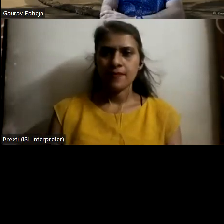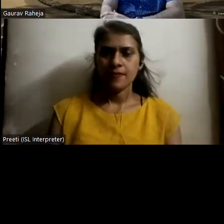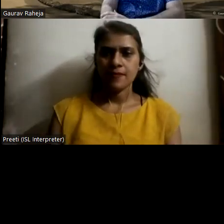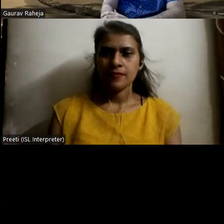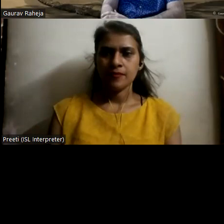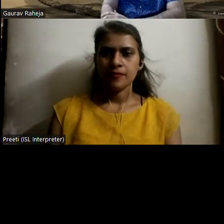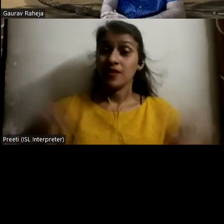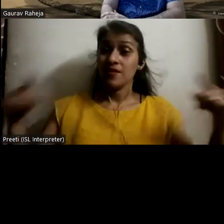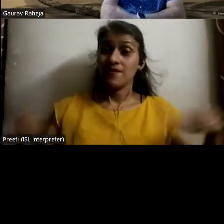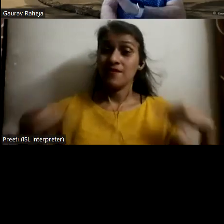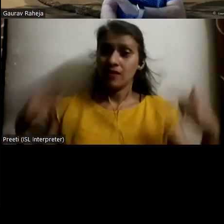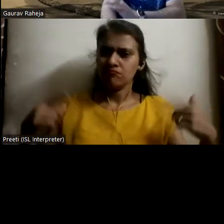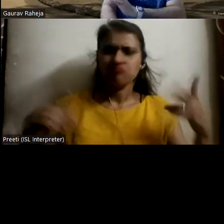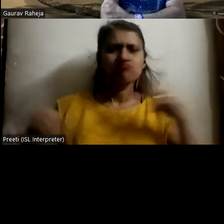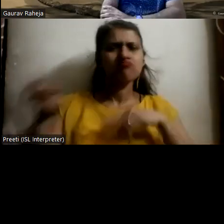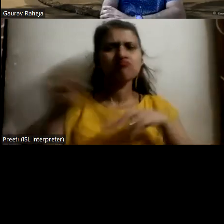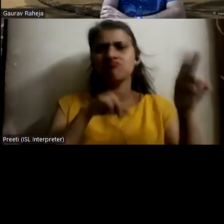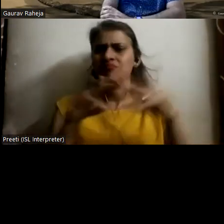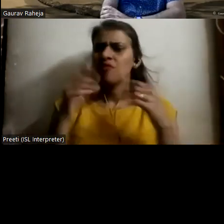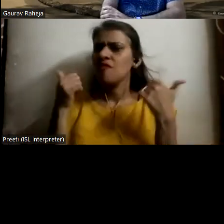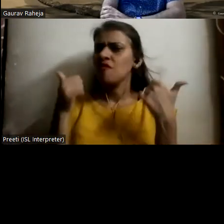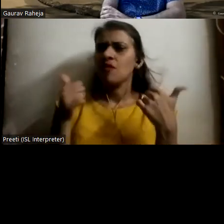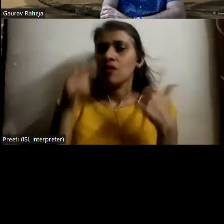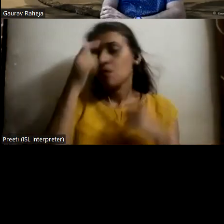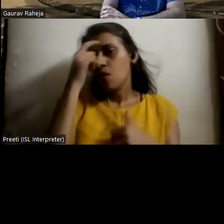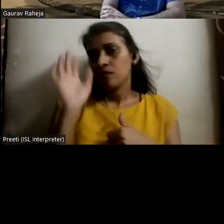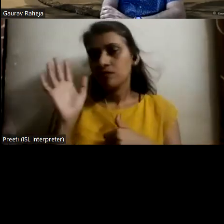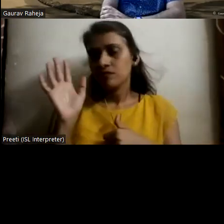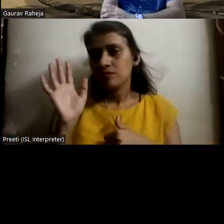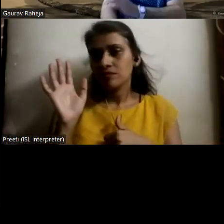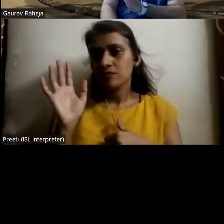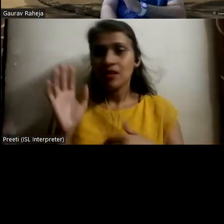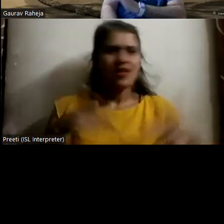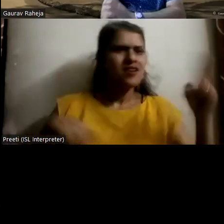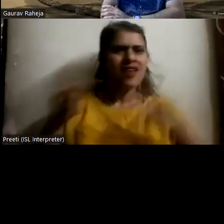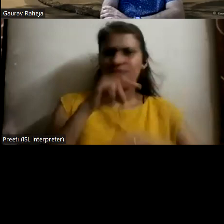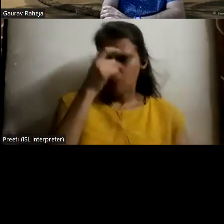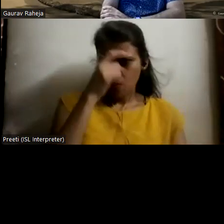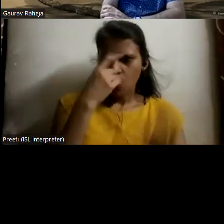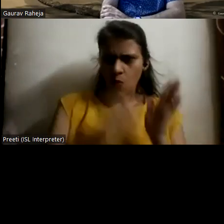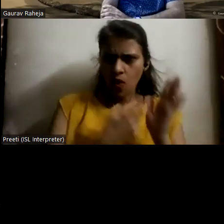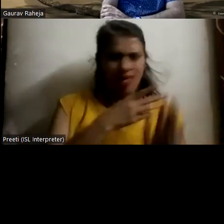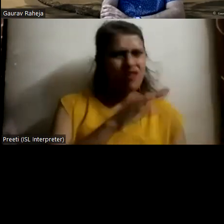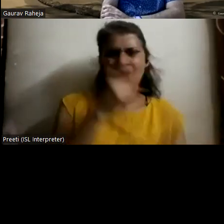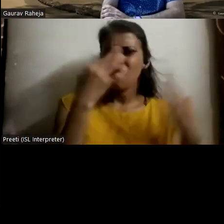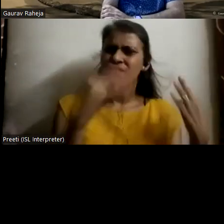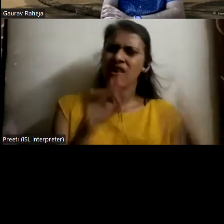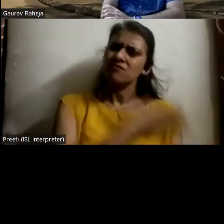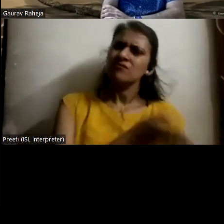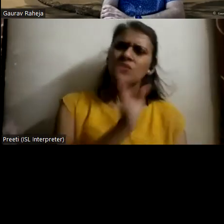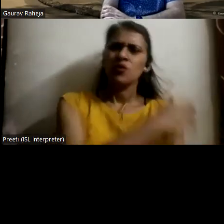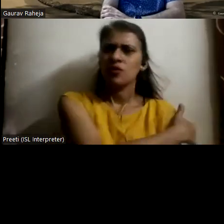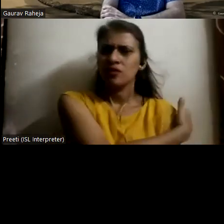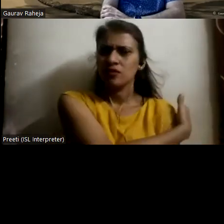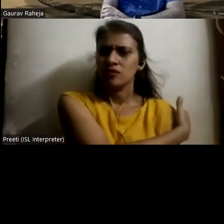wheel-friendly city? I think we know that. The problem is not in the knowledge, but there are other two problems here. In New Delhi, there